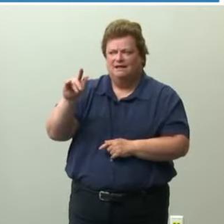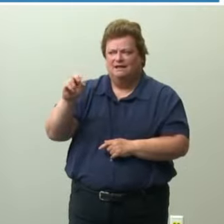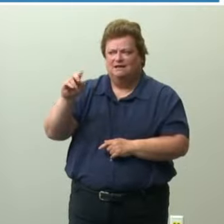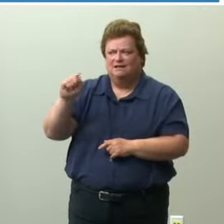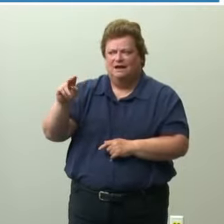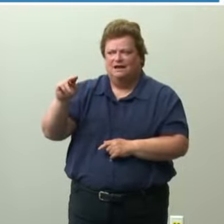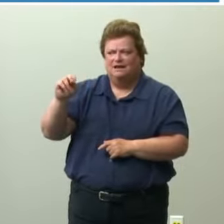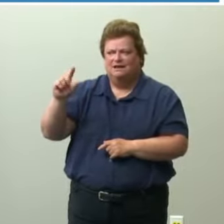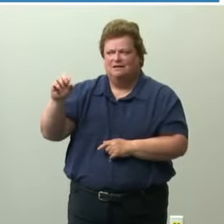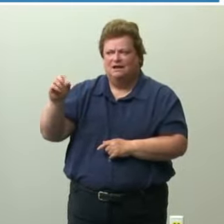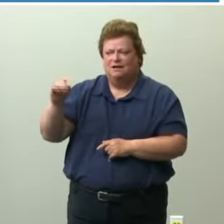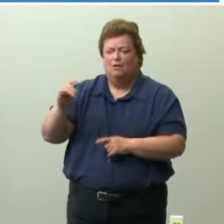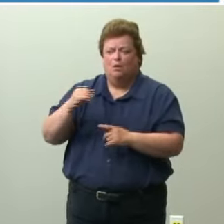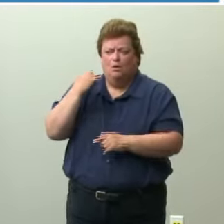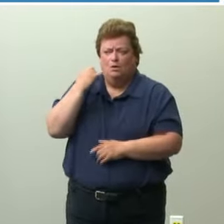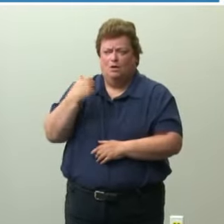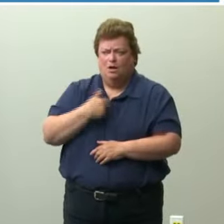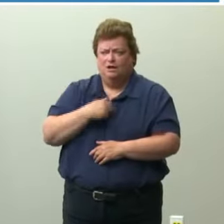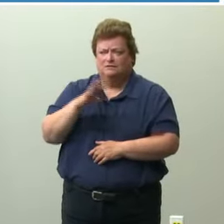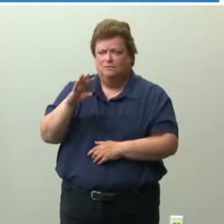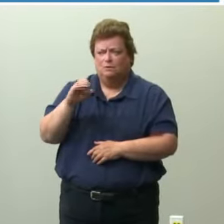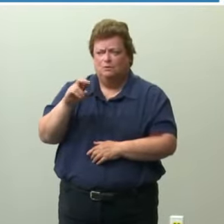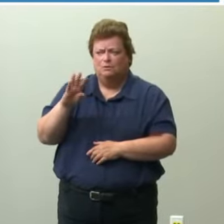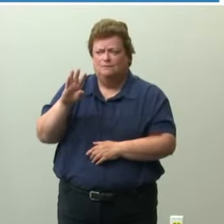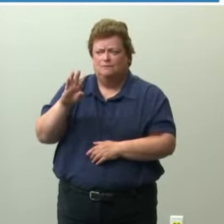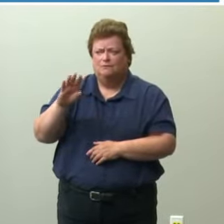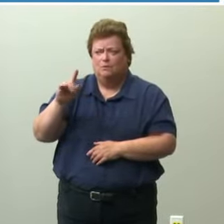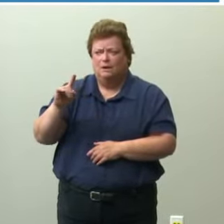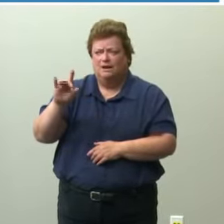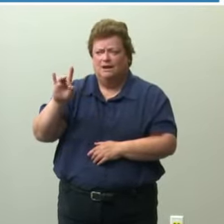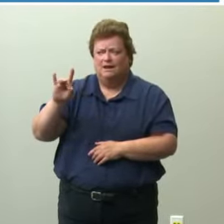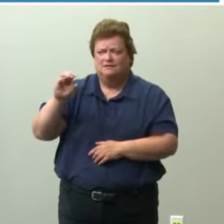covid19.lincoln.ne.gov or call us at